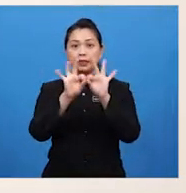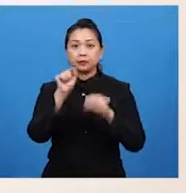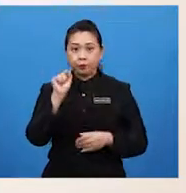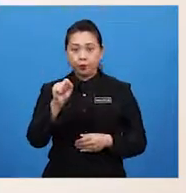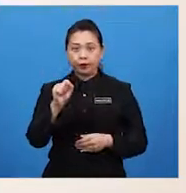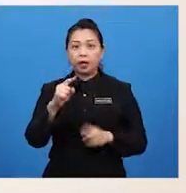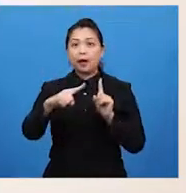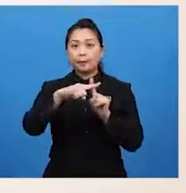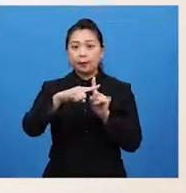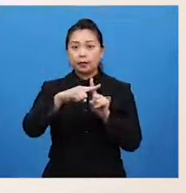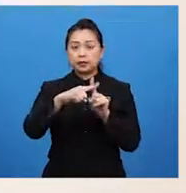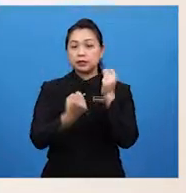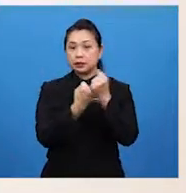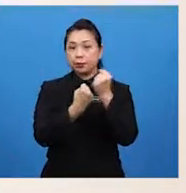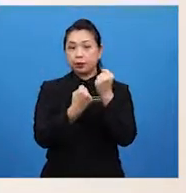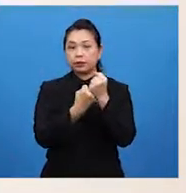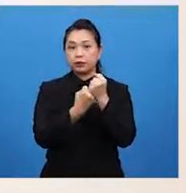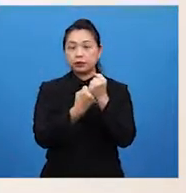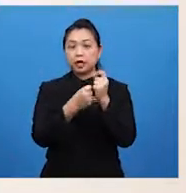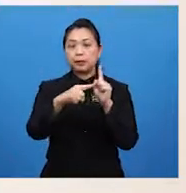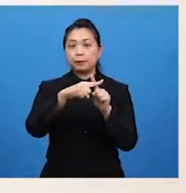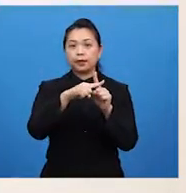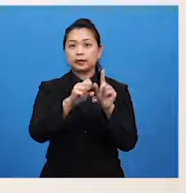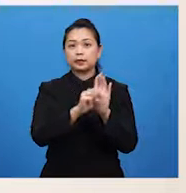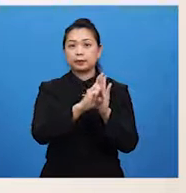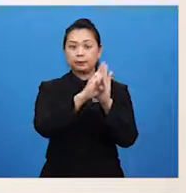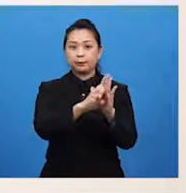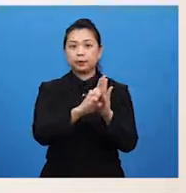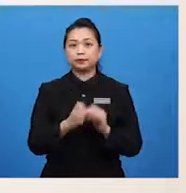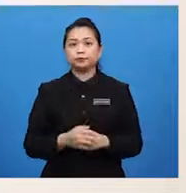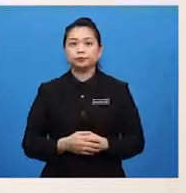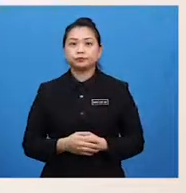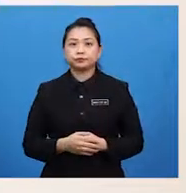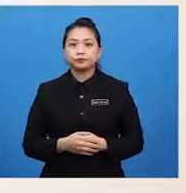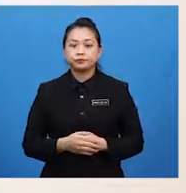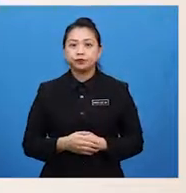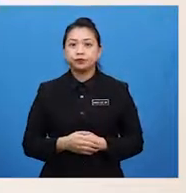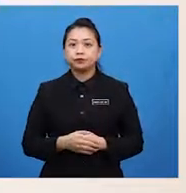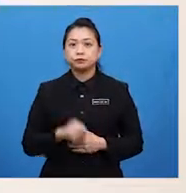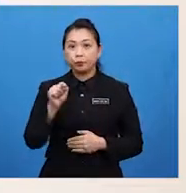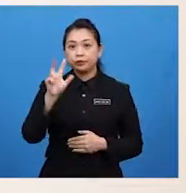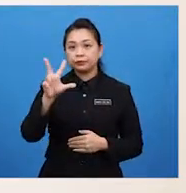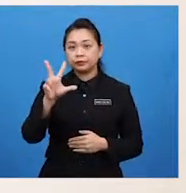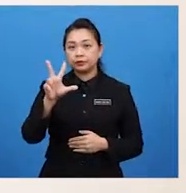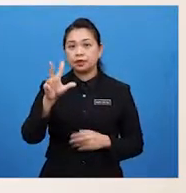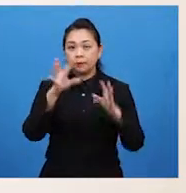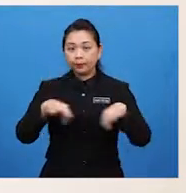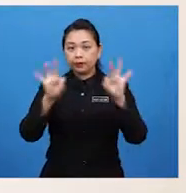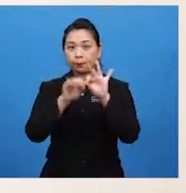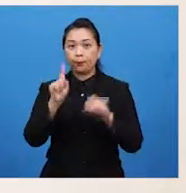details, plus examples, and tie up. Point three, main points, plus supporting